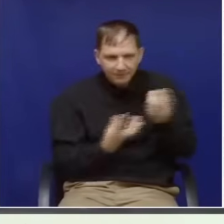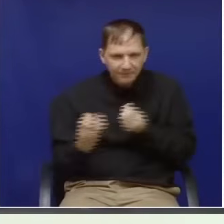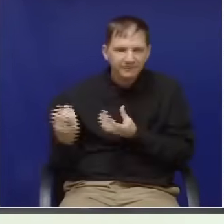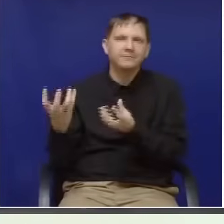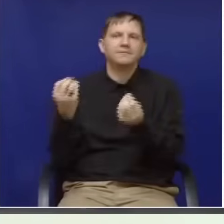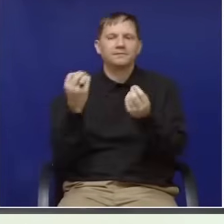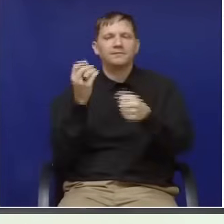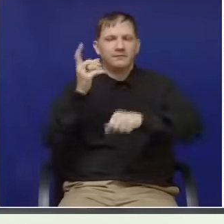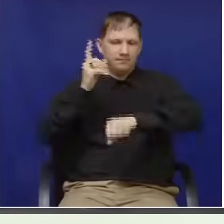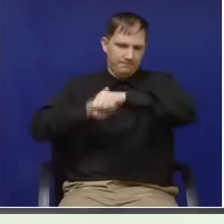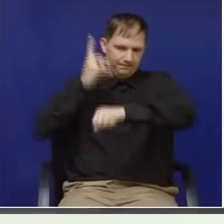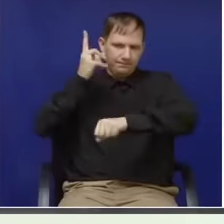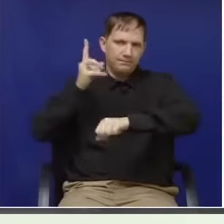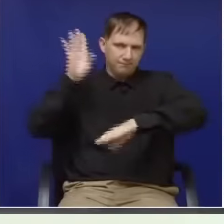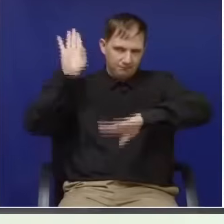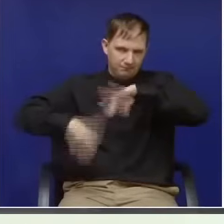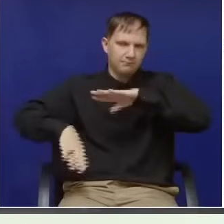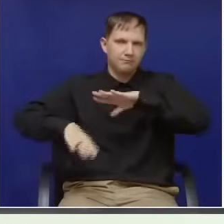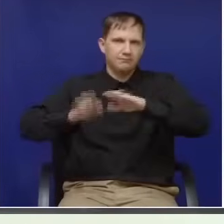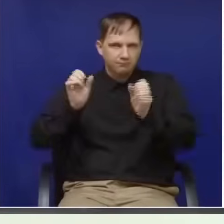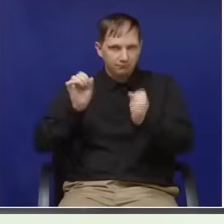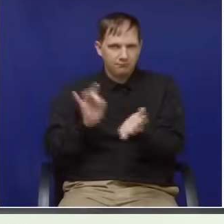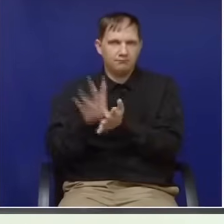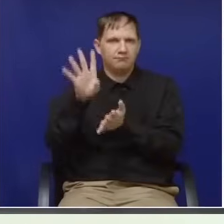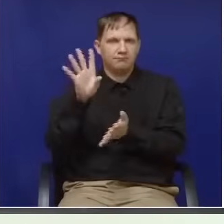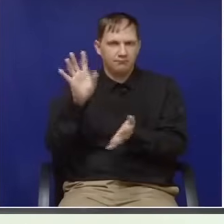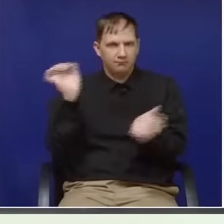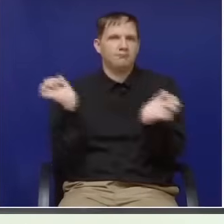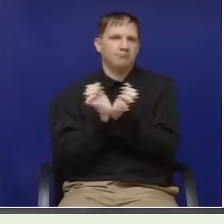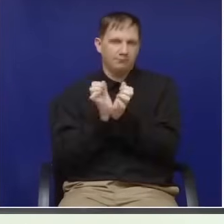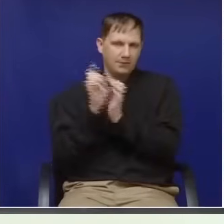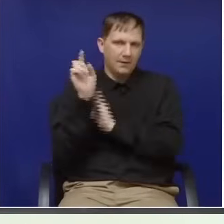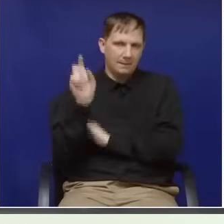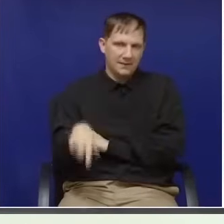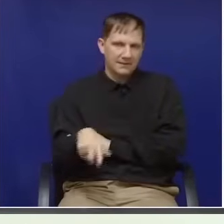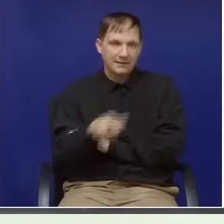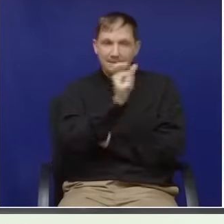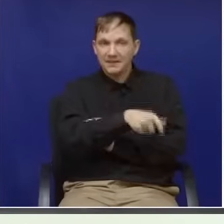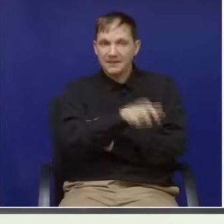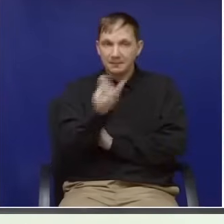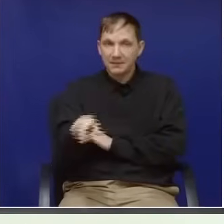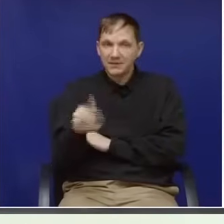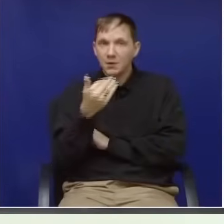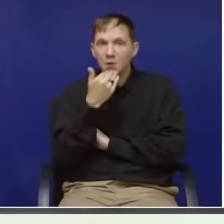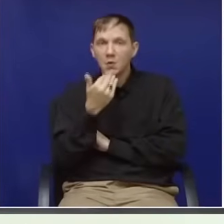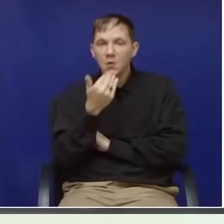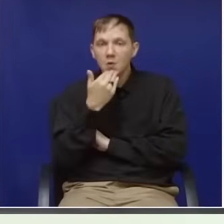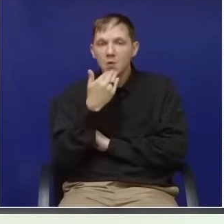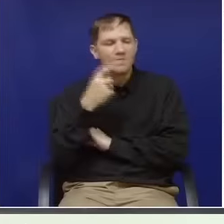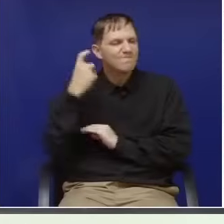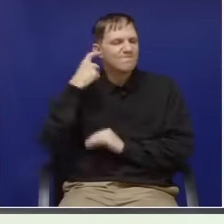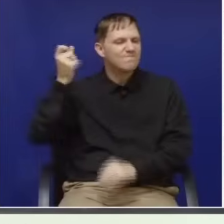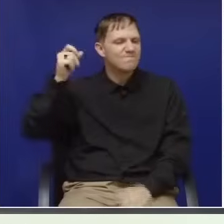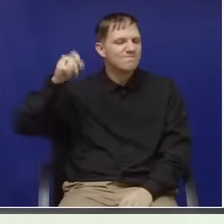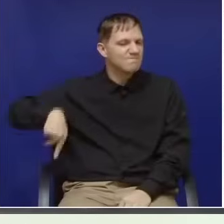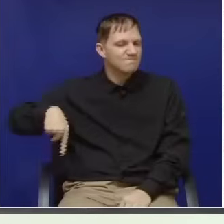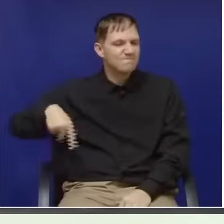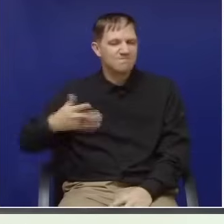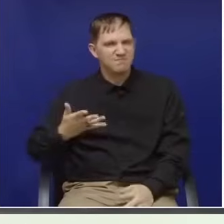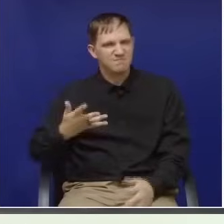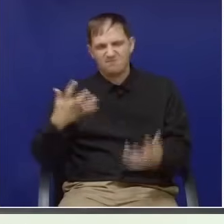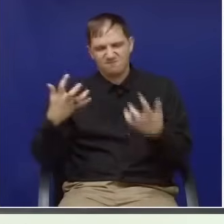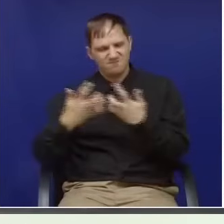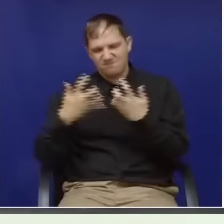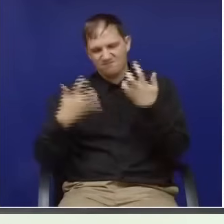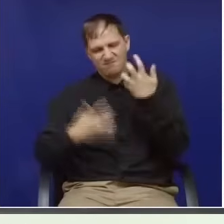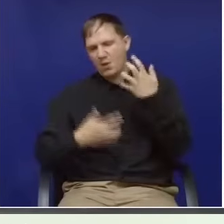regard. Those station commanders or district commanders who are not coming to the party, who are not fit to do